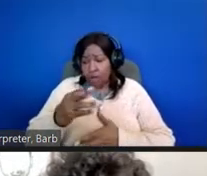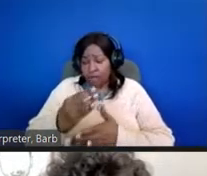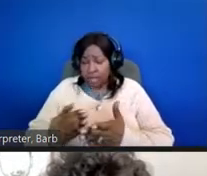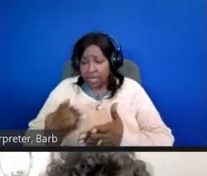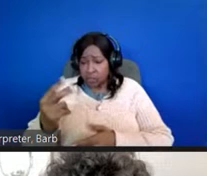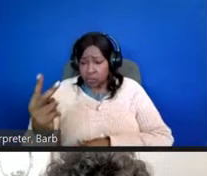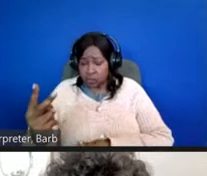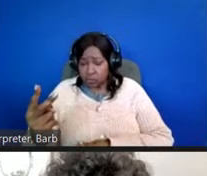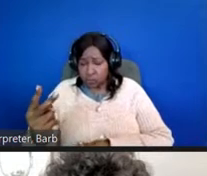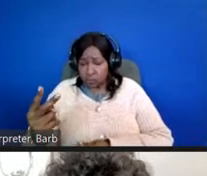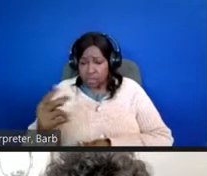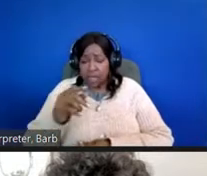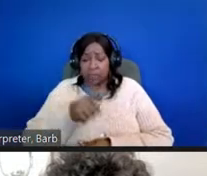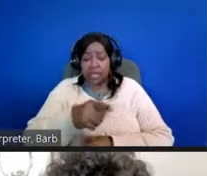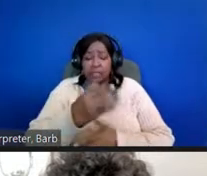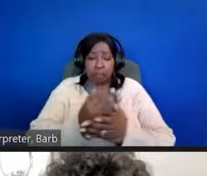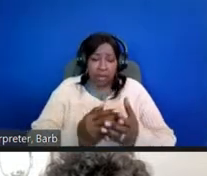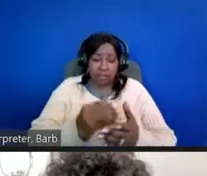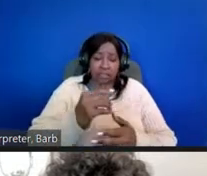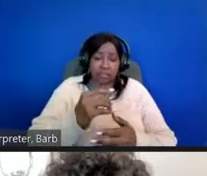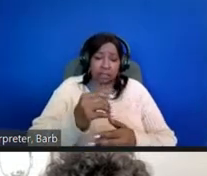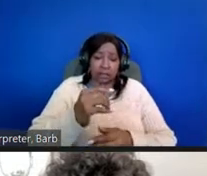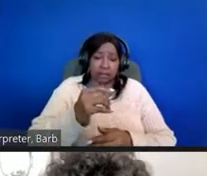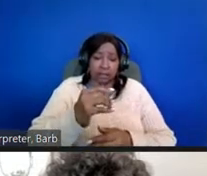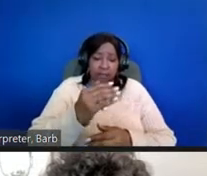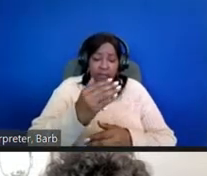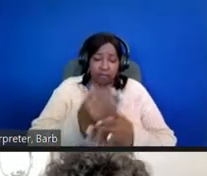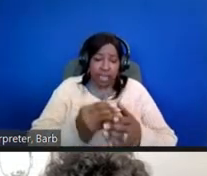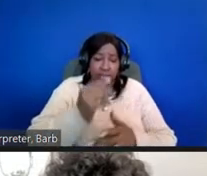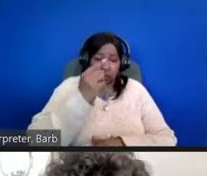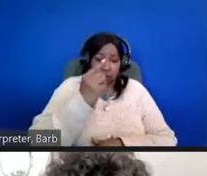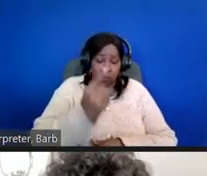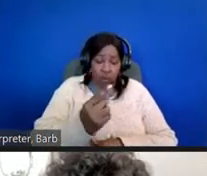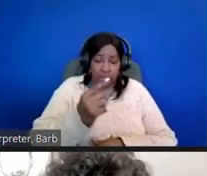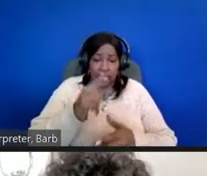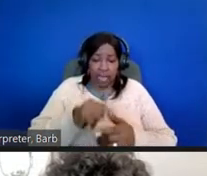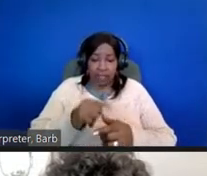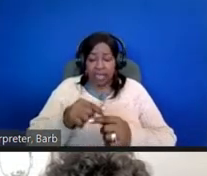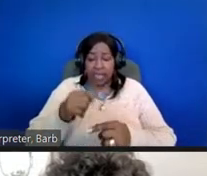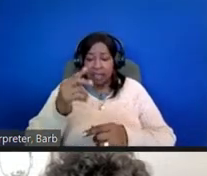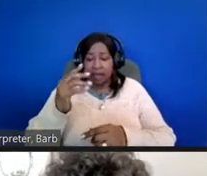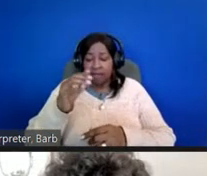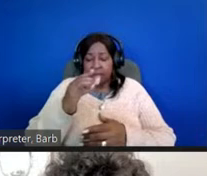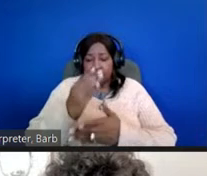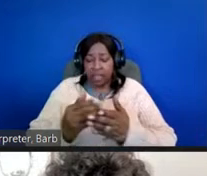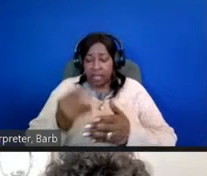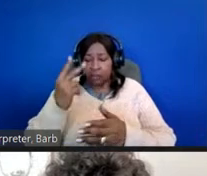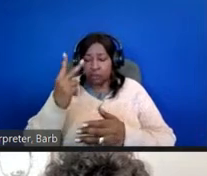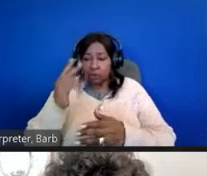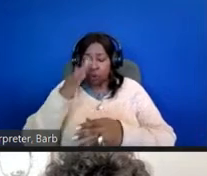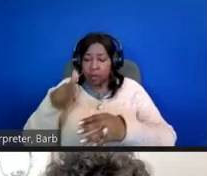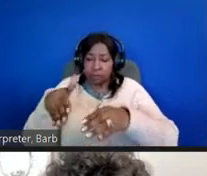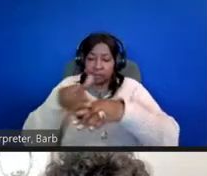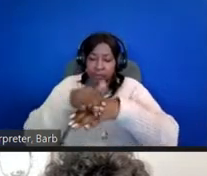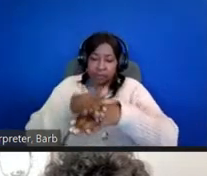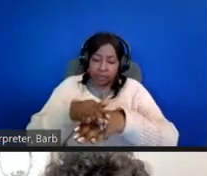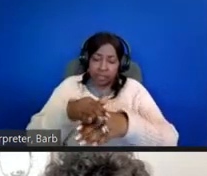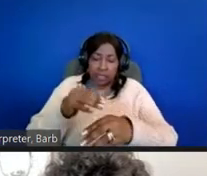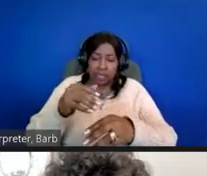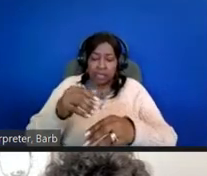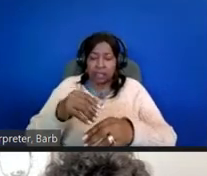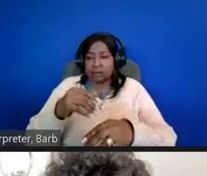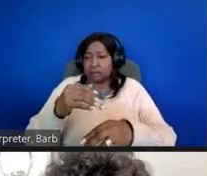There's partial of phase one, and then phase two will kind of overlap toward sometime in 25, 26